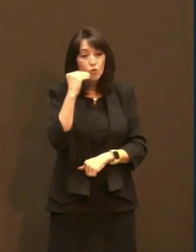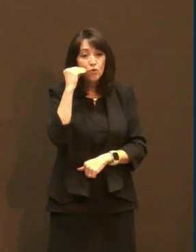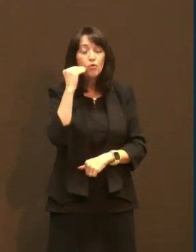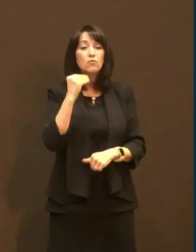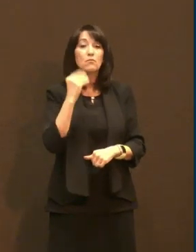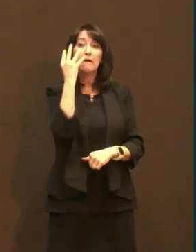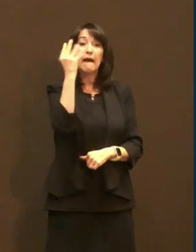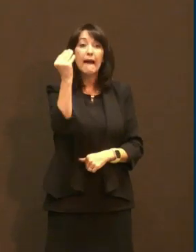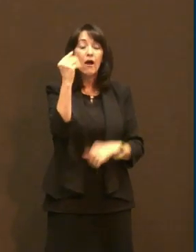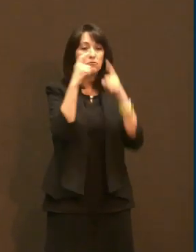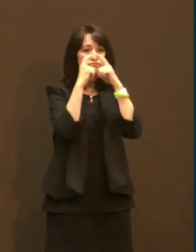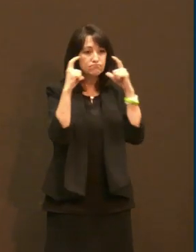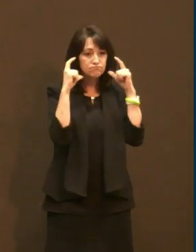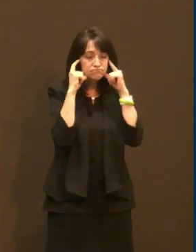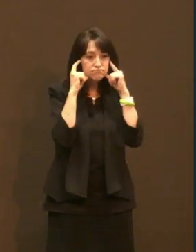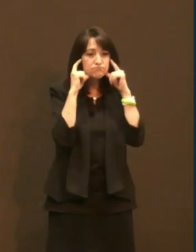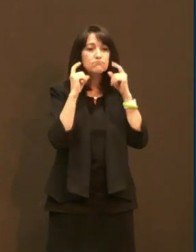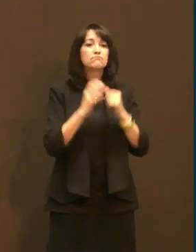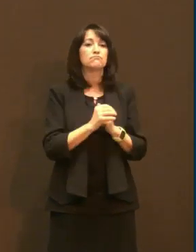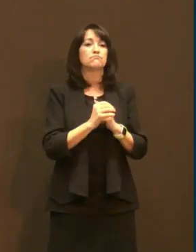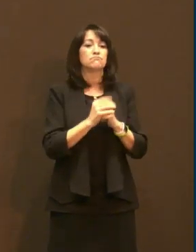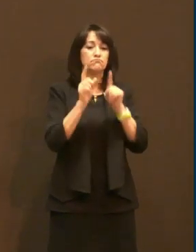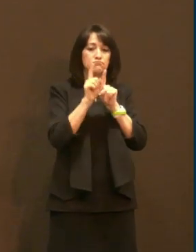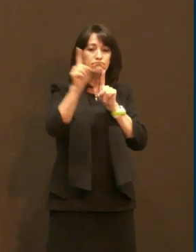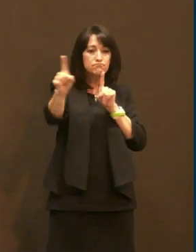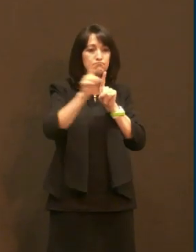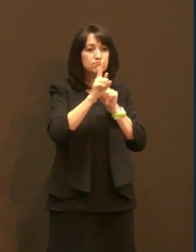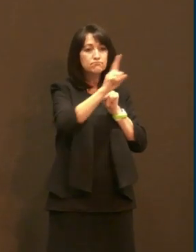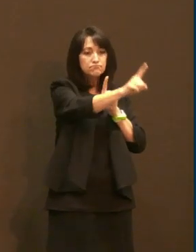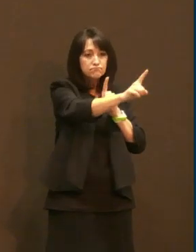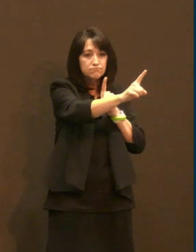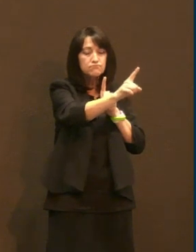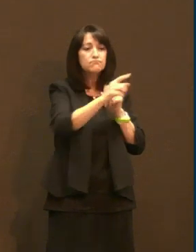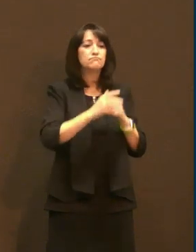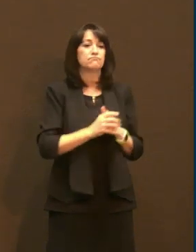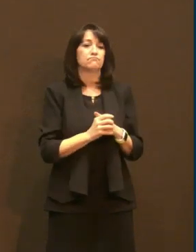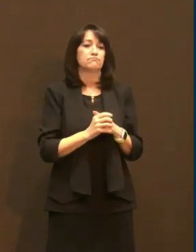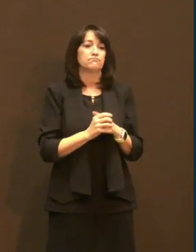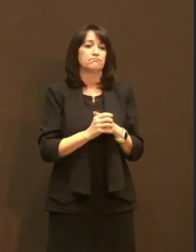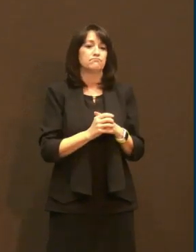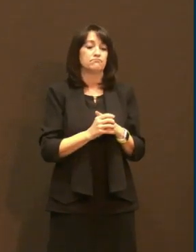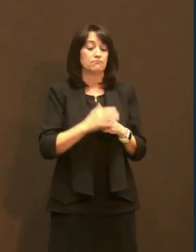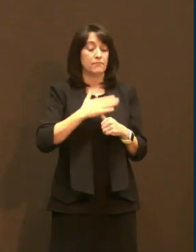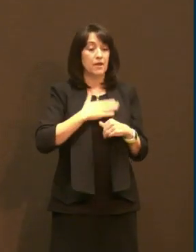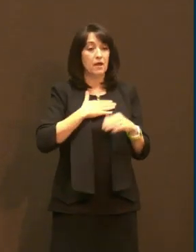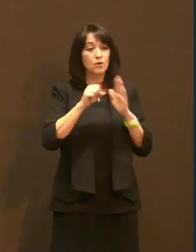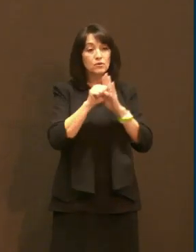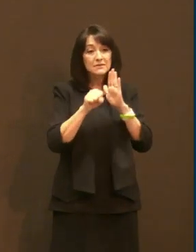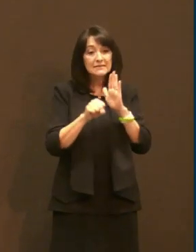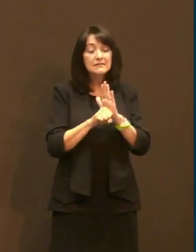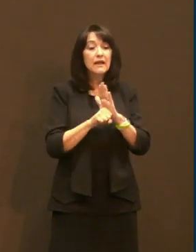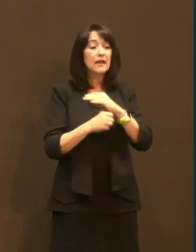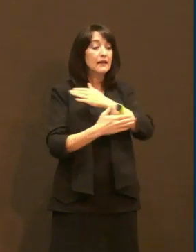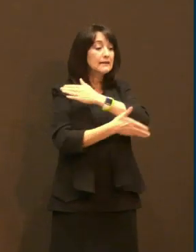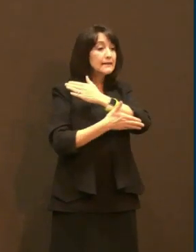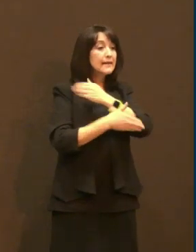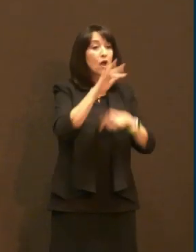public, to keep safe social distancing, went out in public, went in our state and county and city